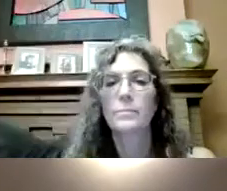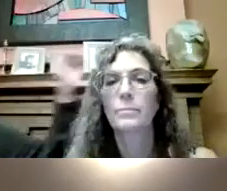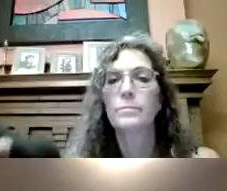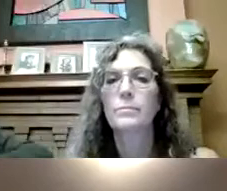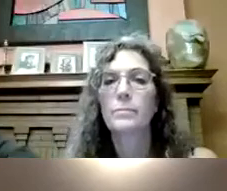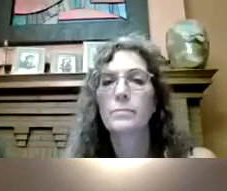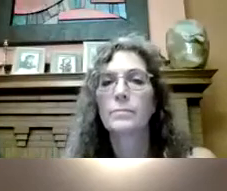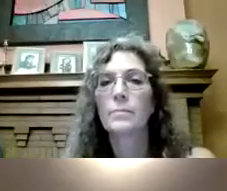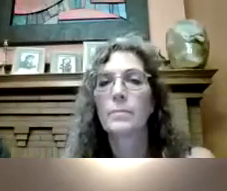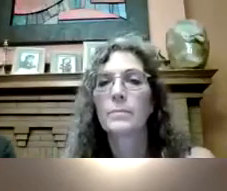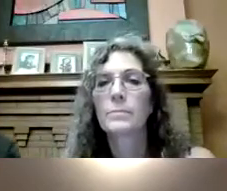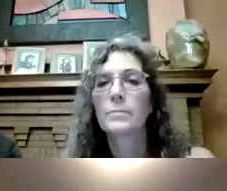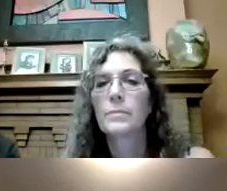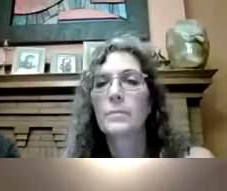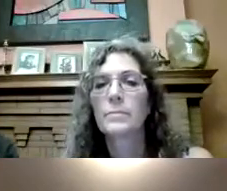then Nathan.